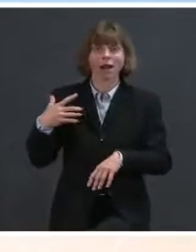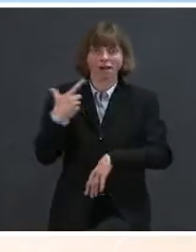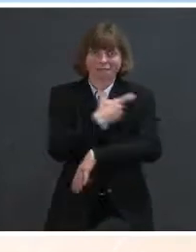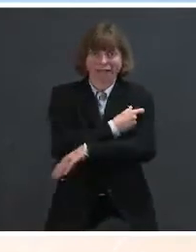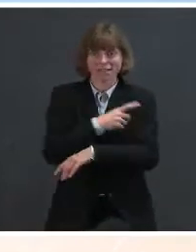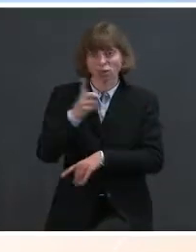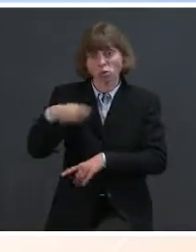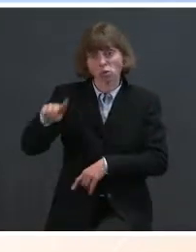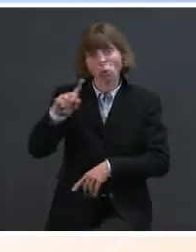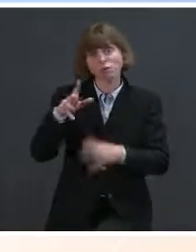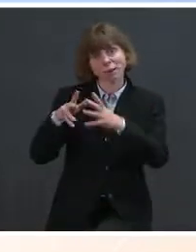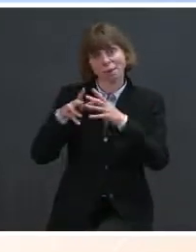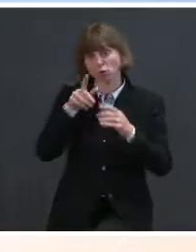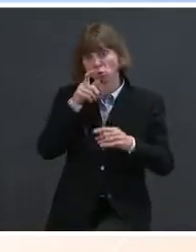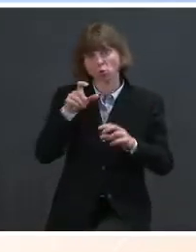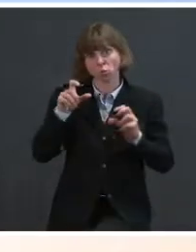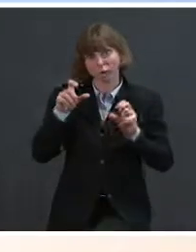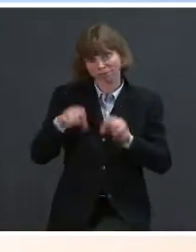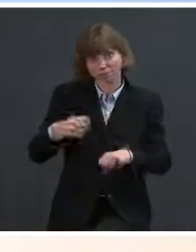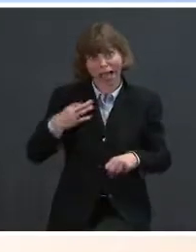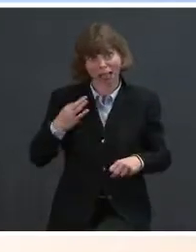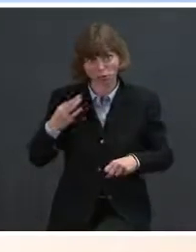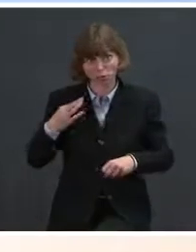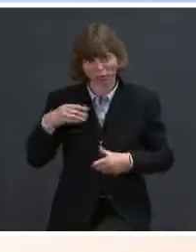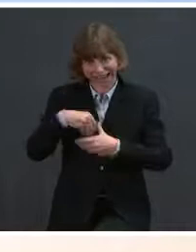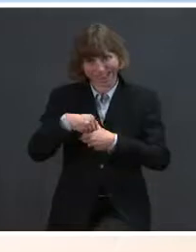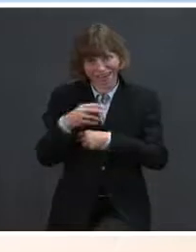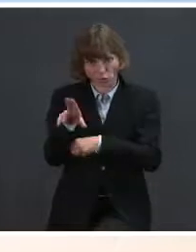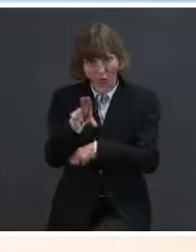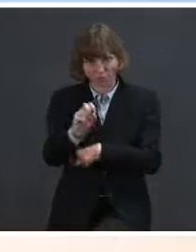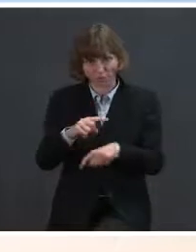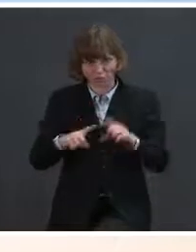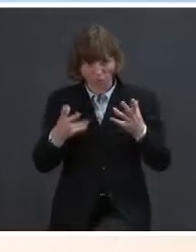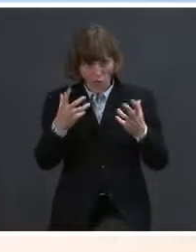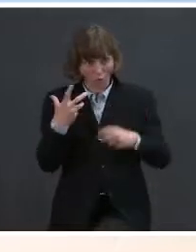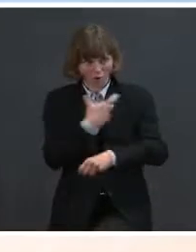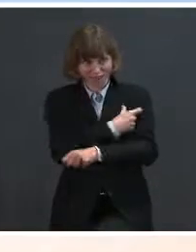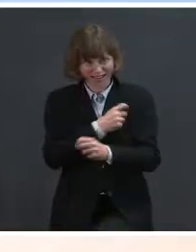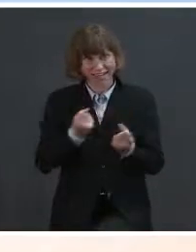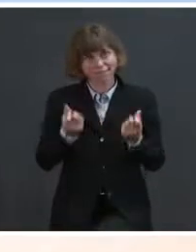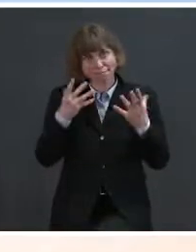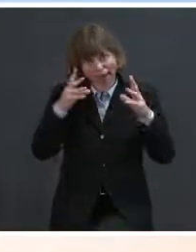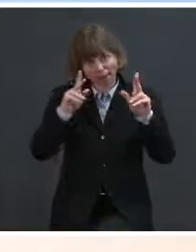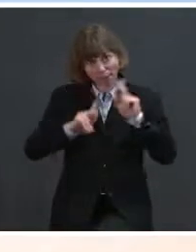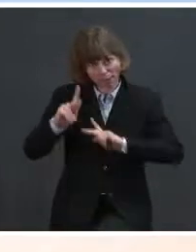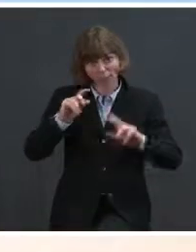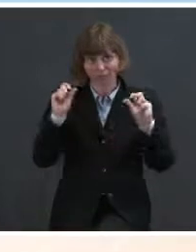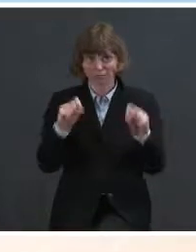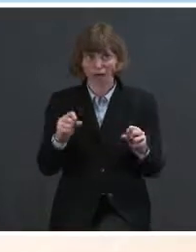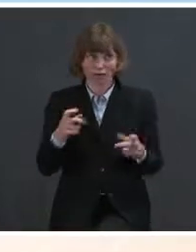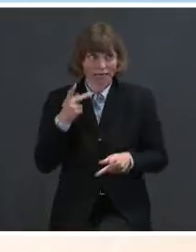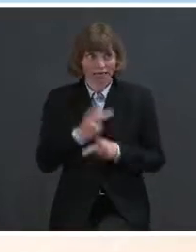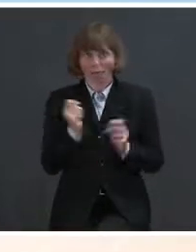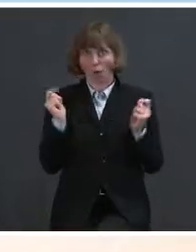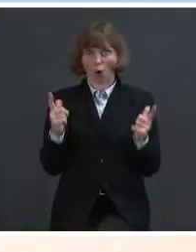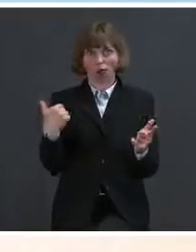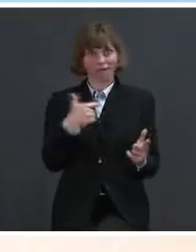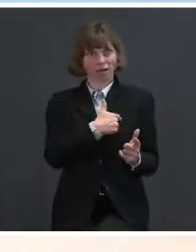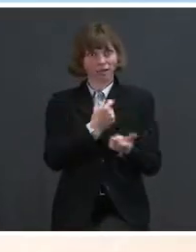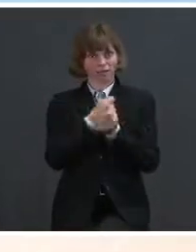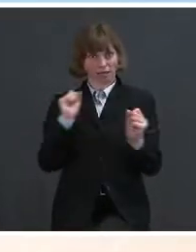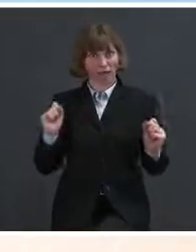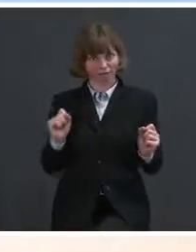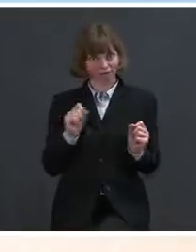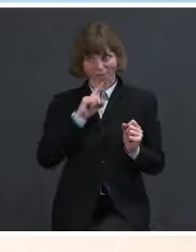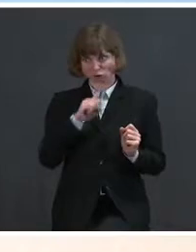do believe that vaccinating as many people as possible keeps all of us safe and keeps all of us, ensures the safety